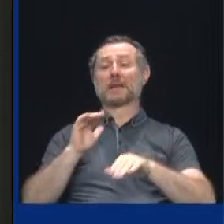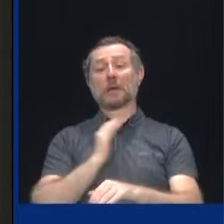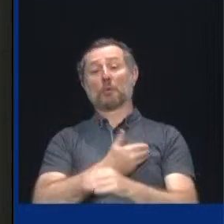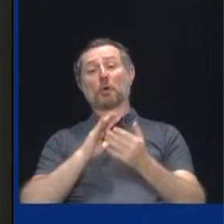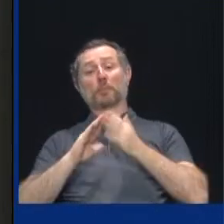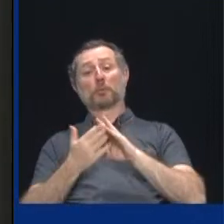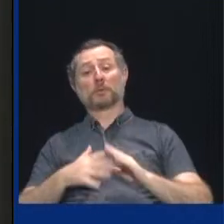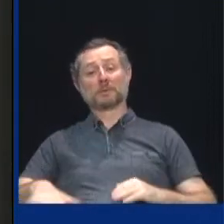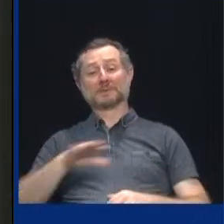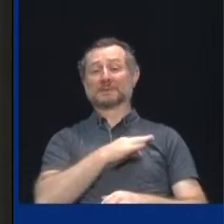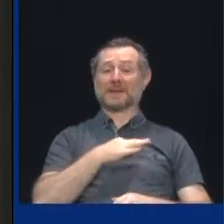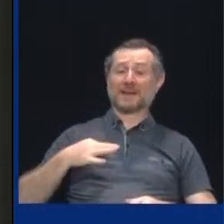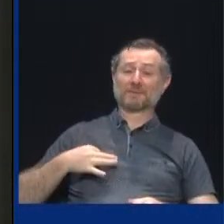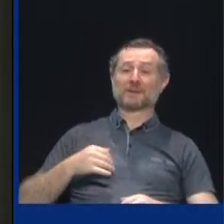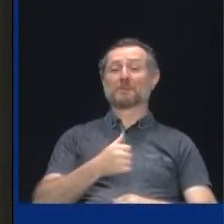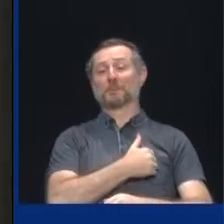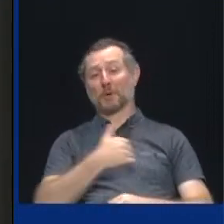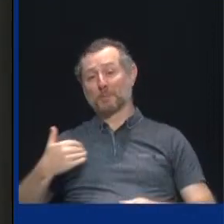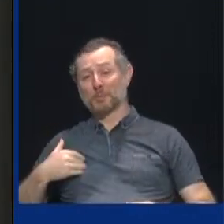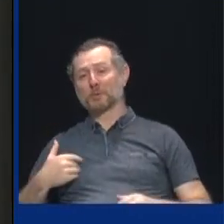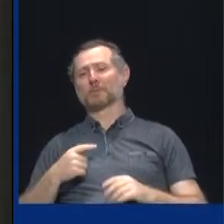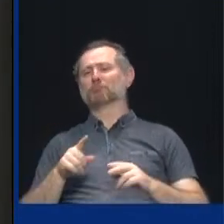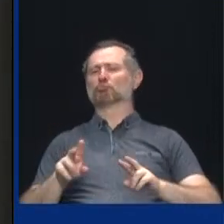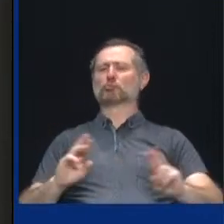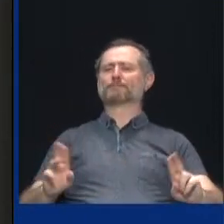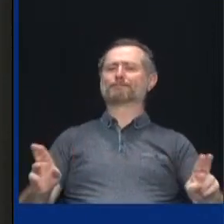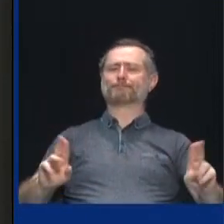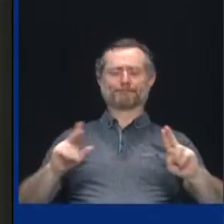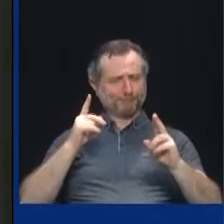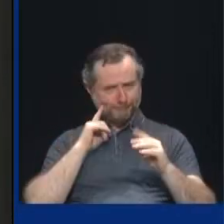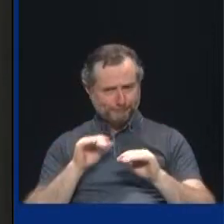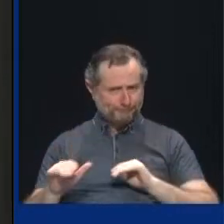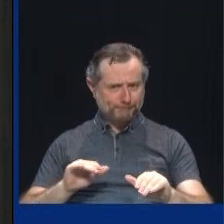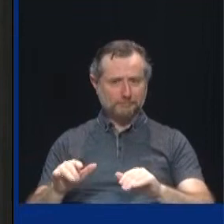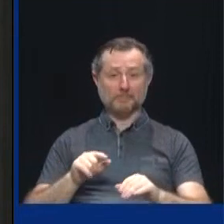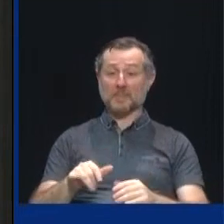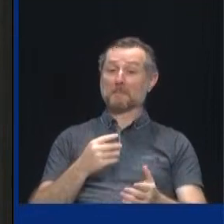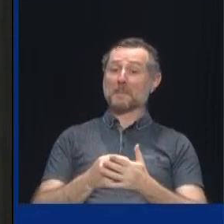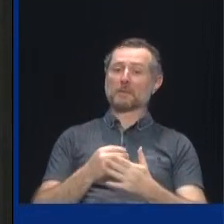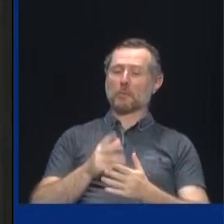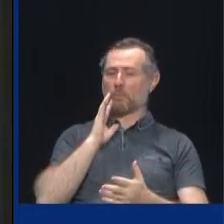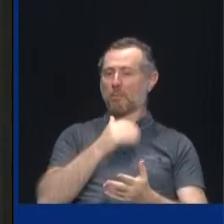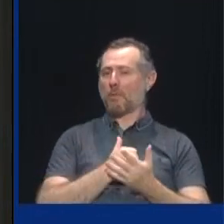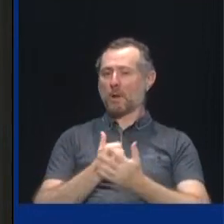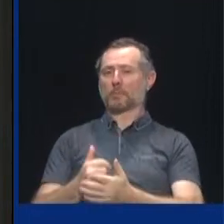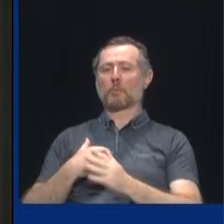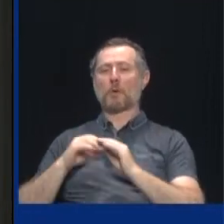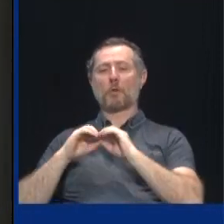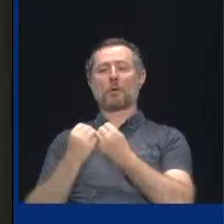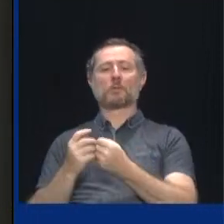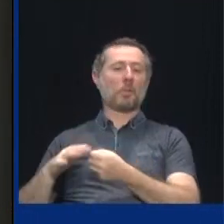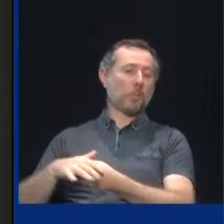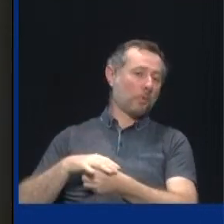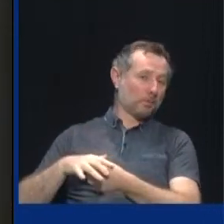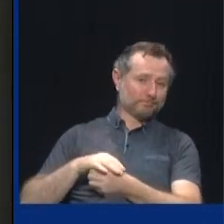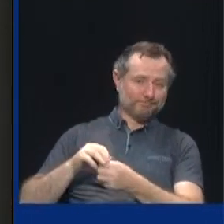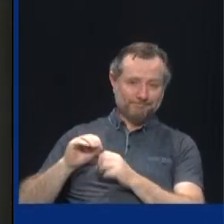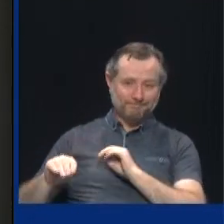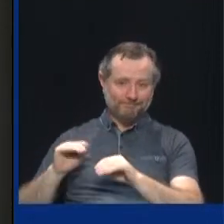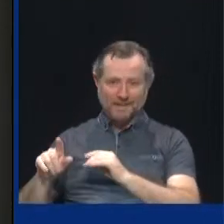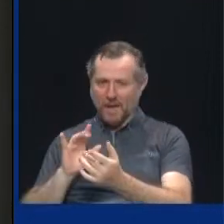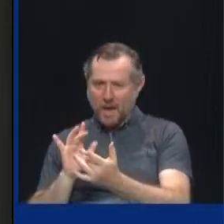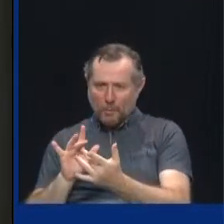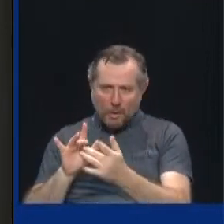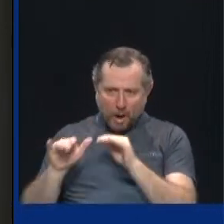ready to do that. This funding will help organizations with local networks reach New Yorkers who haven't yet taken the vaccine and bring them